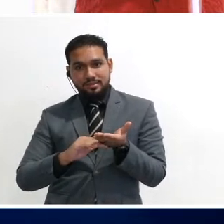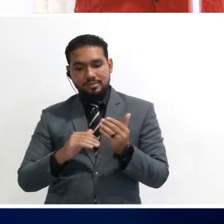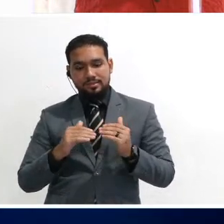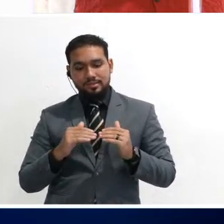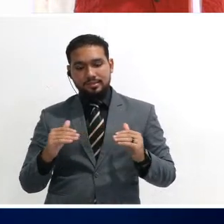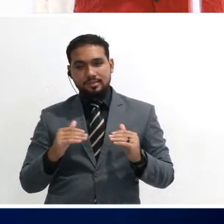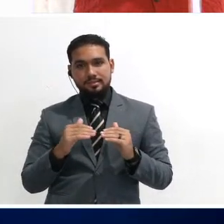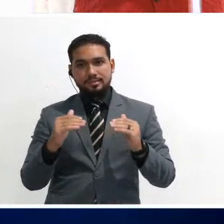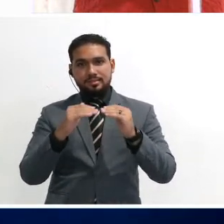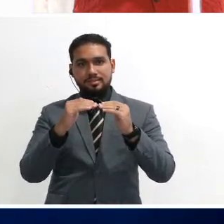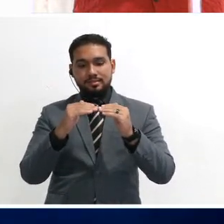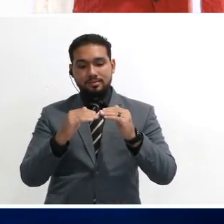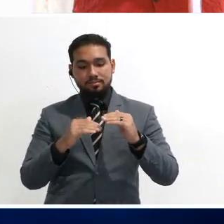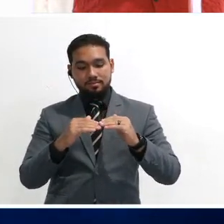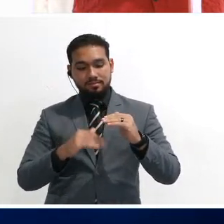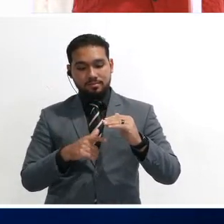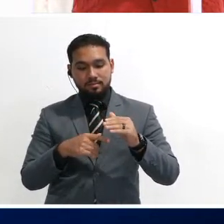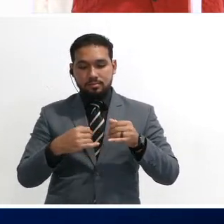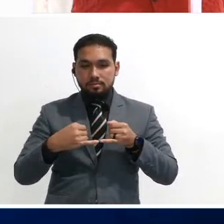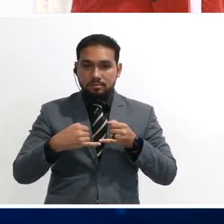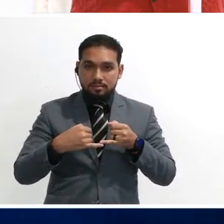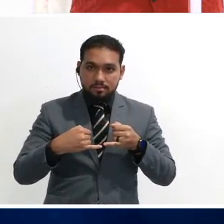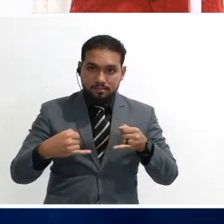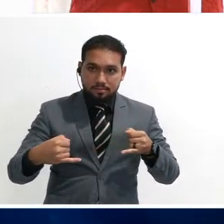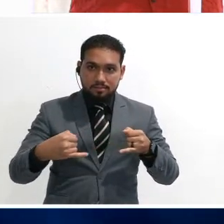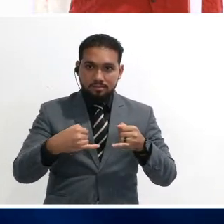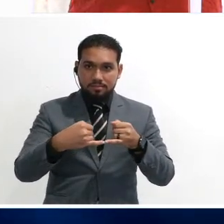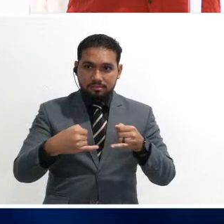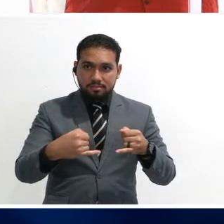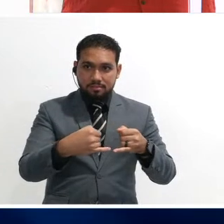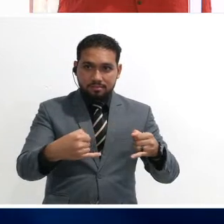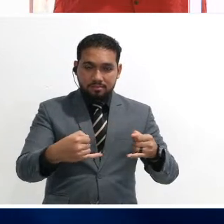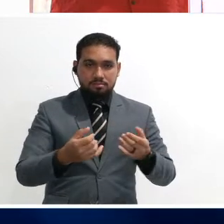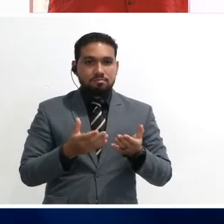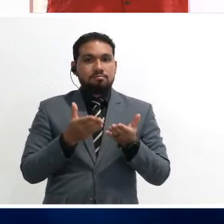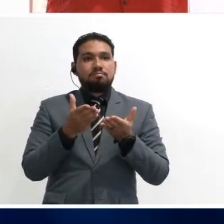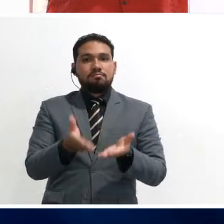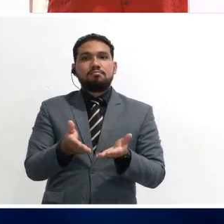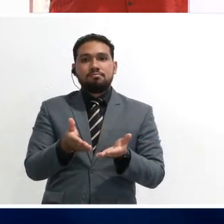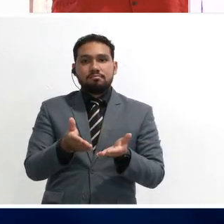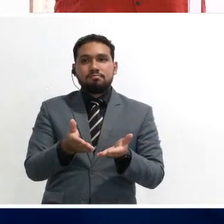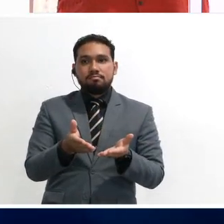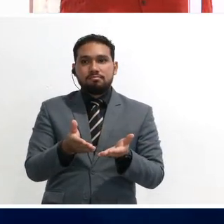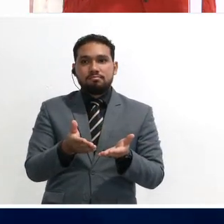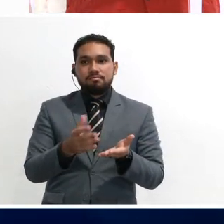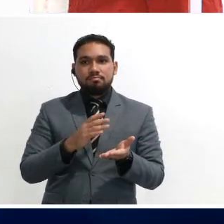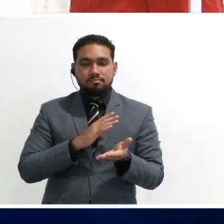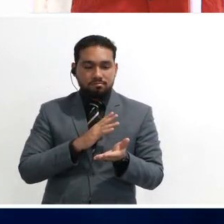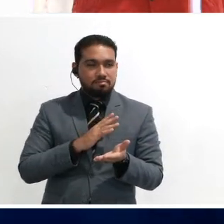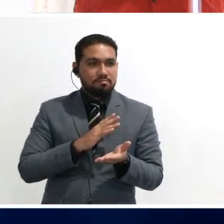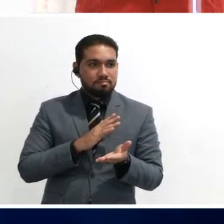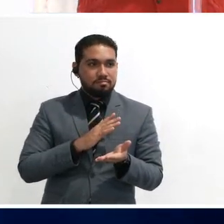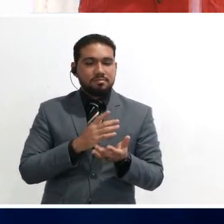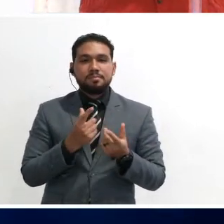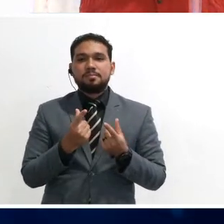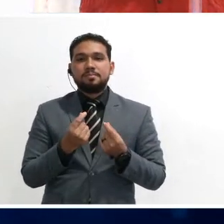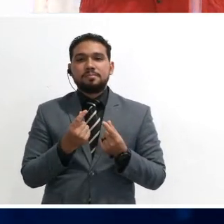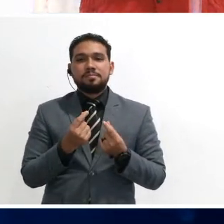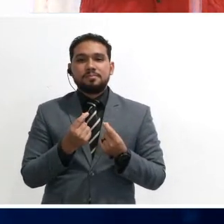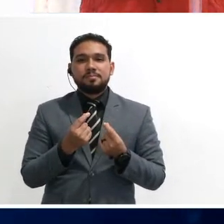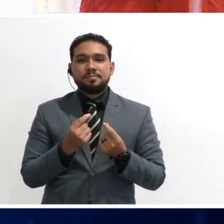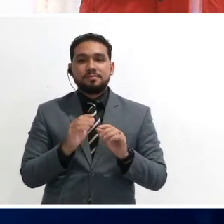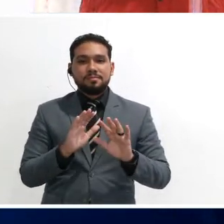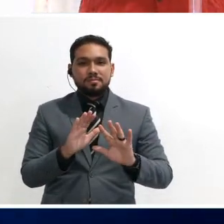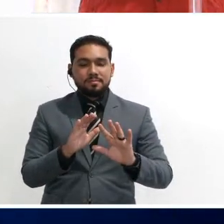is built up not only over the chip itself, but to the extended mold compound outside of the chip